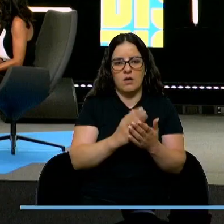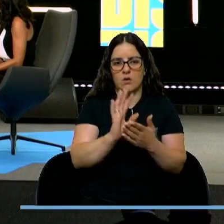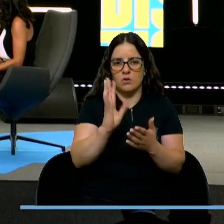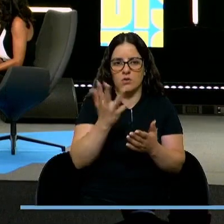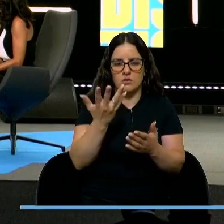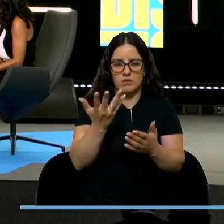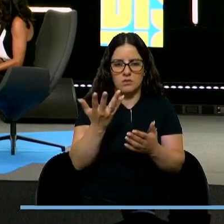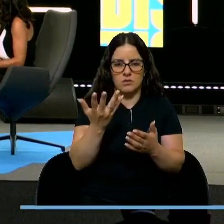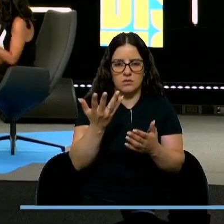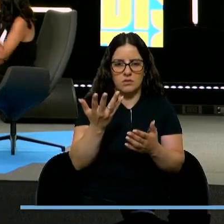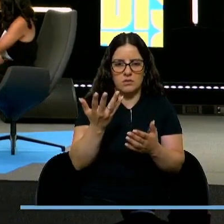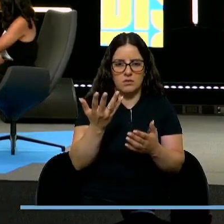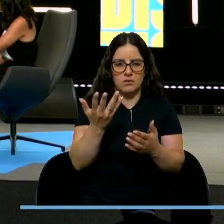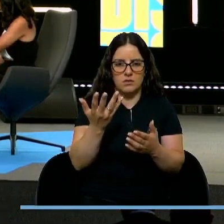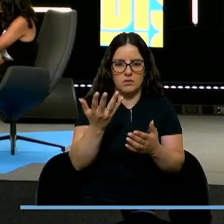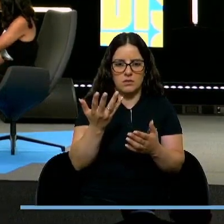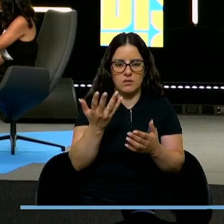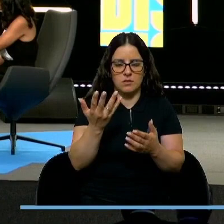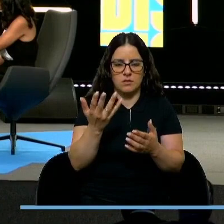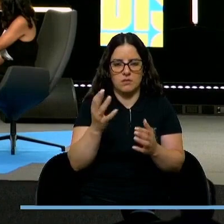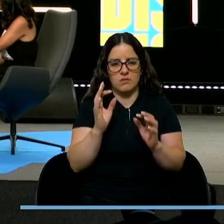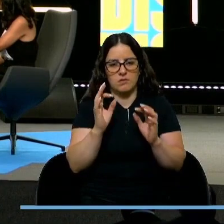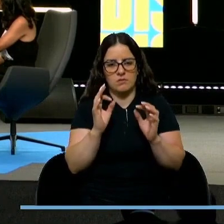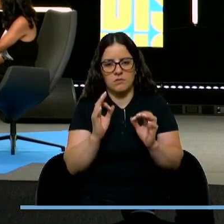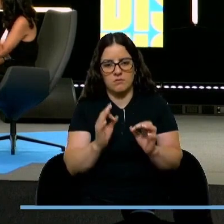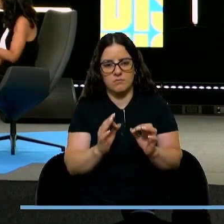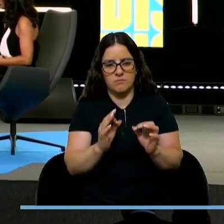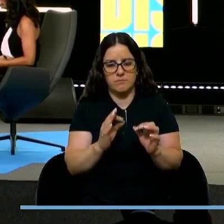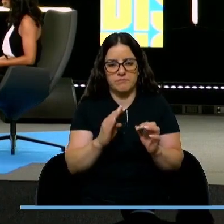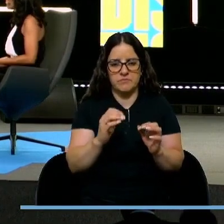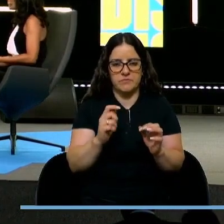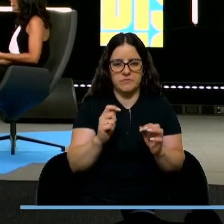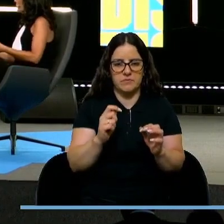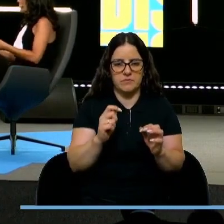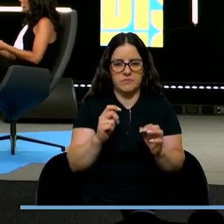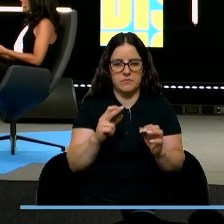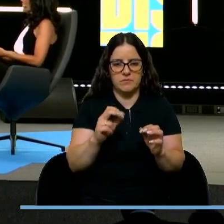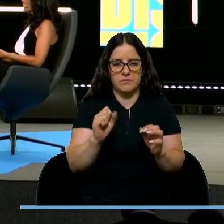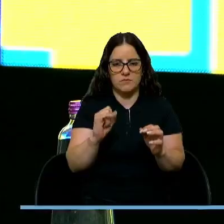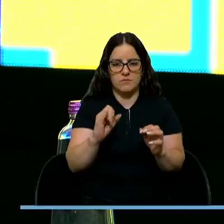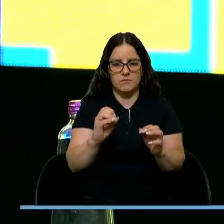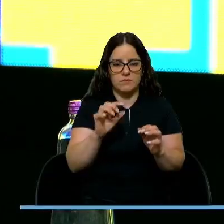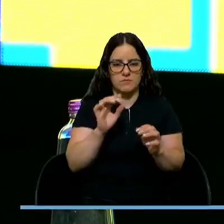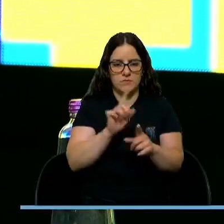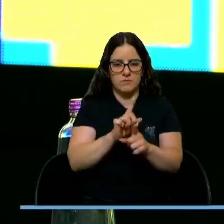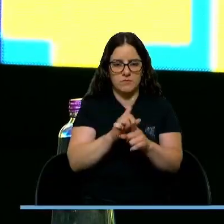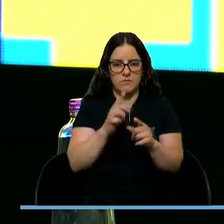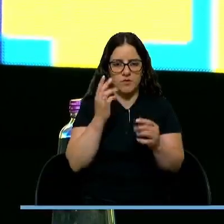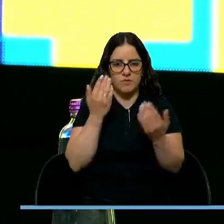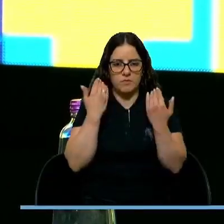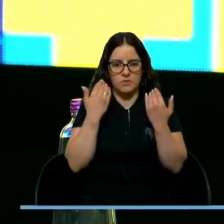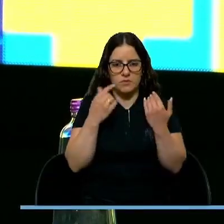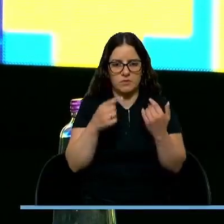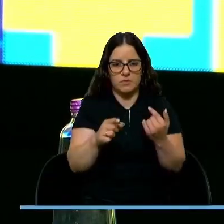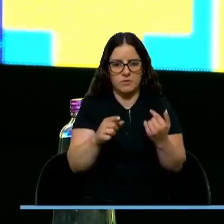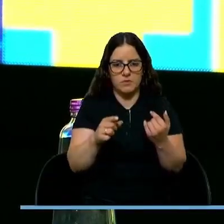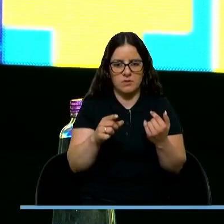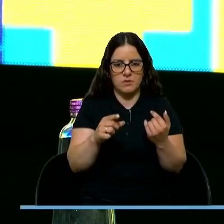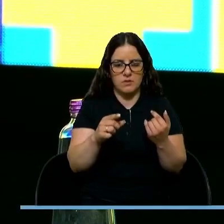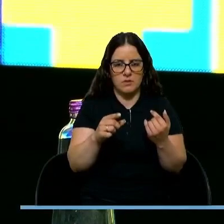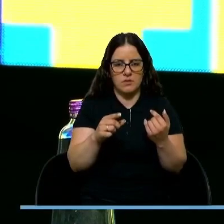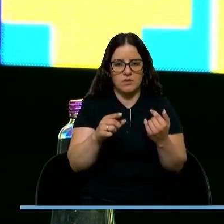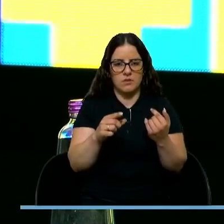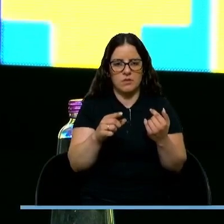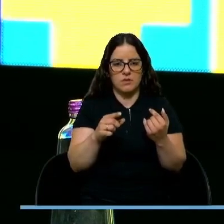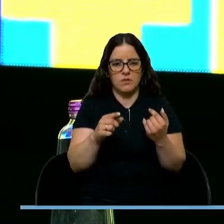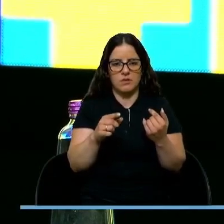5G. I'm sure Sergio will convey the same message in the sense that 5G is not yet another G. It's much